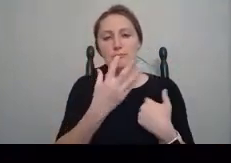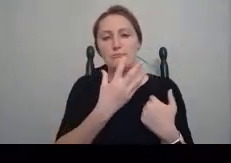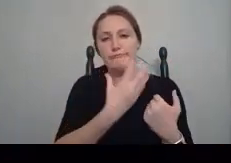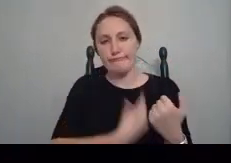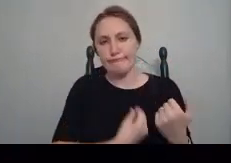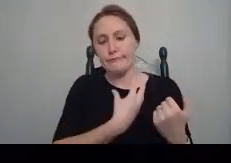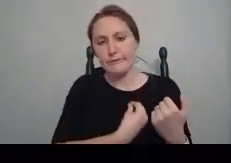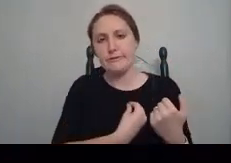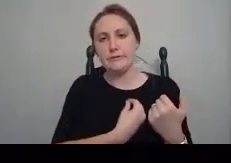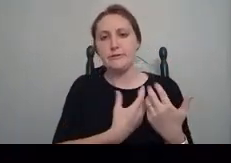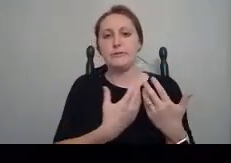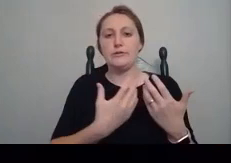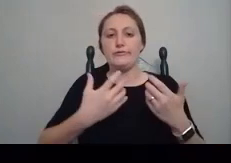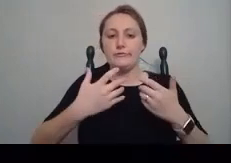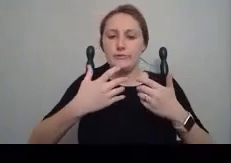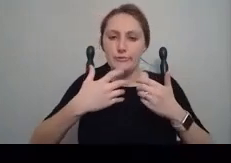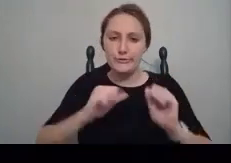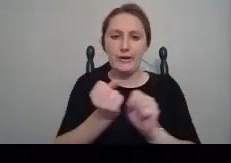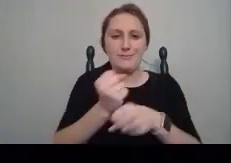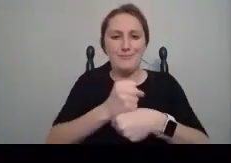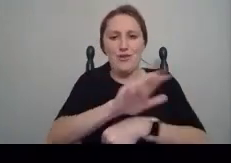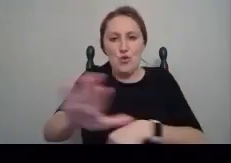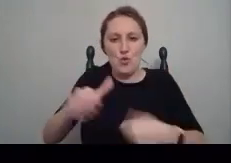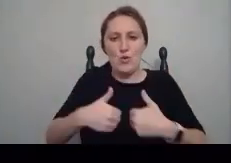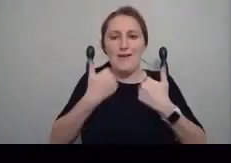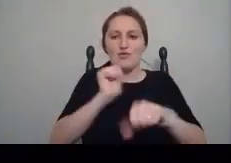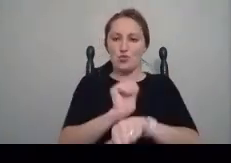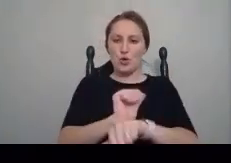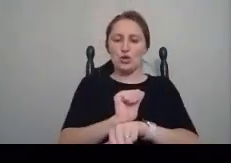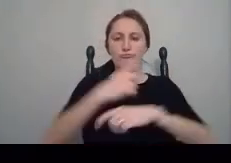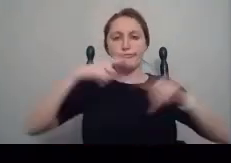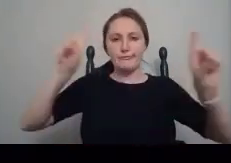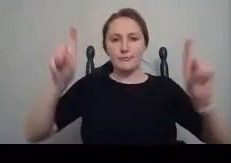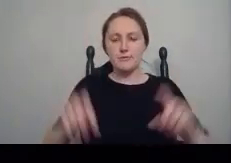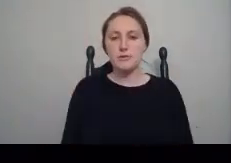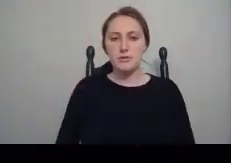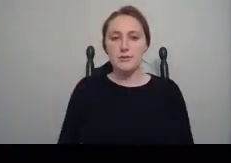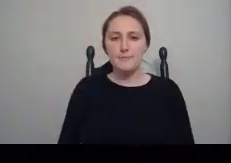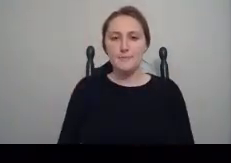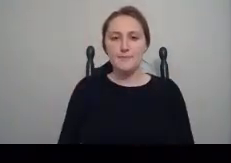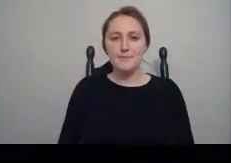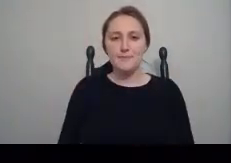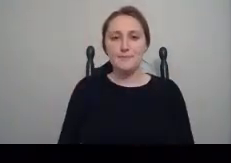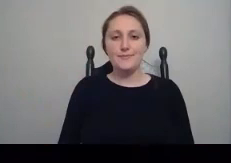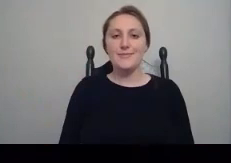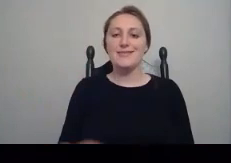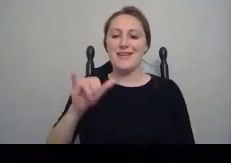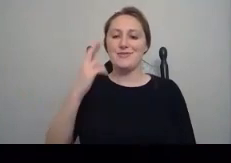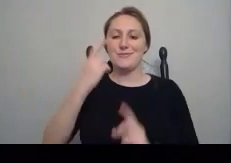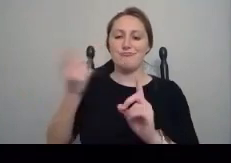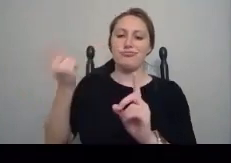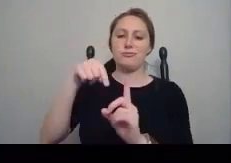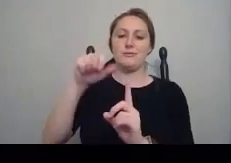making life work, right? And the scheduling is a big part of that. And that's why I go back to that asynchronous learning. There'll be